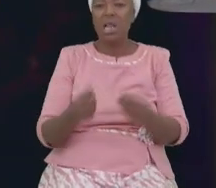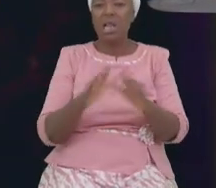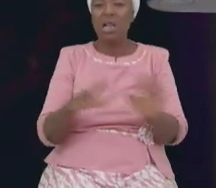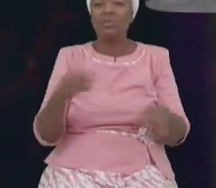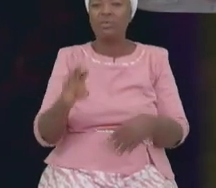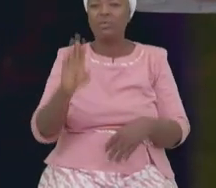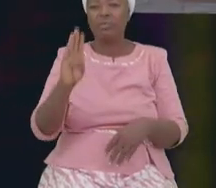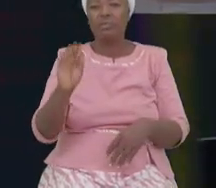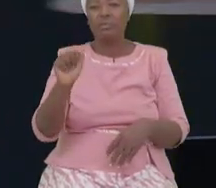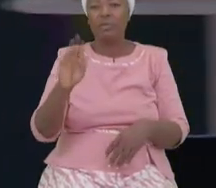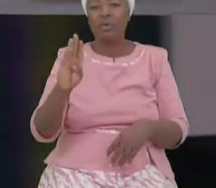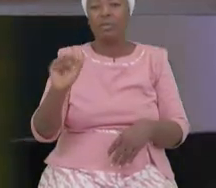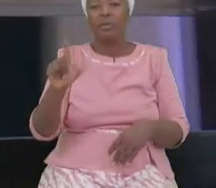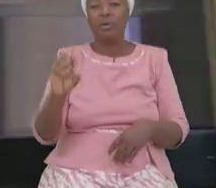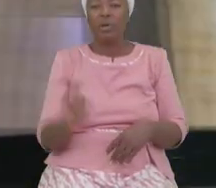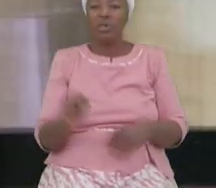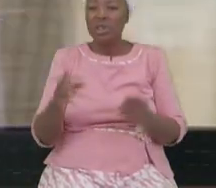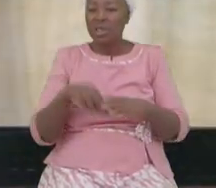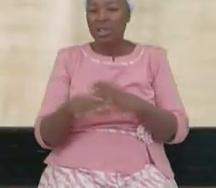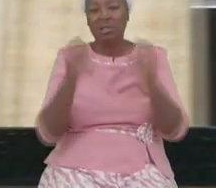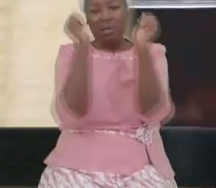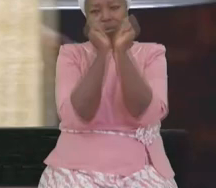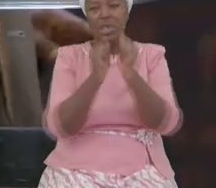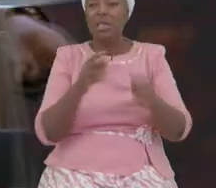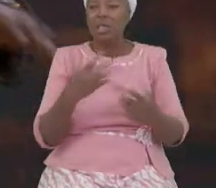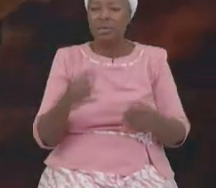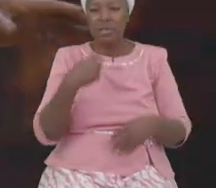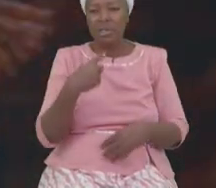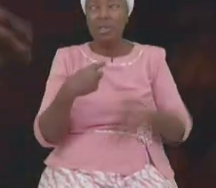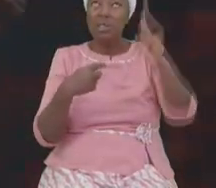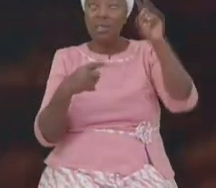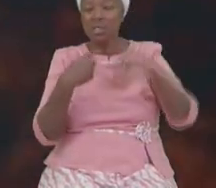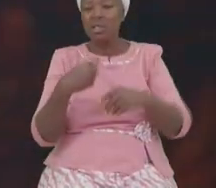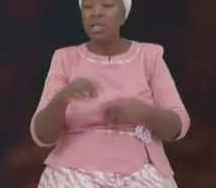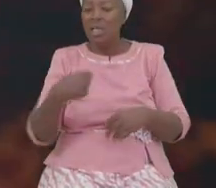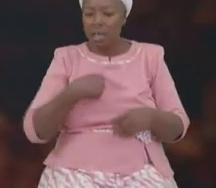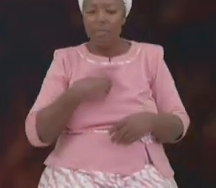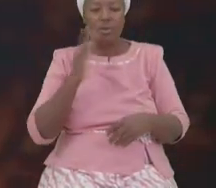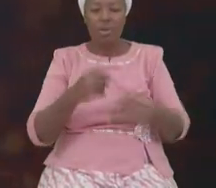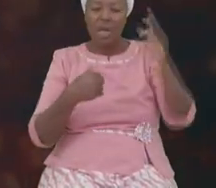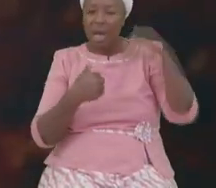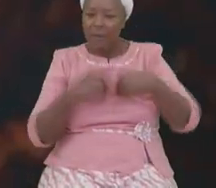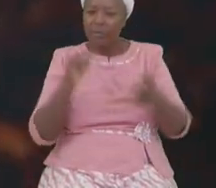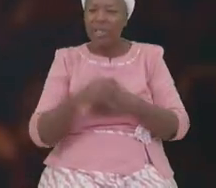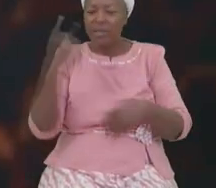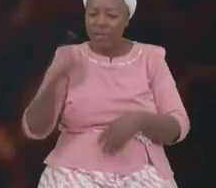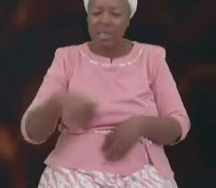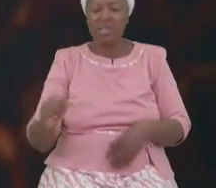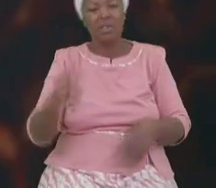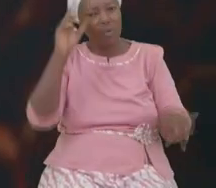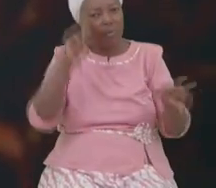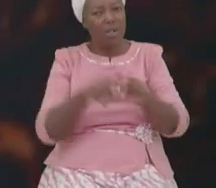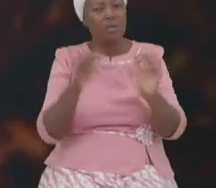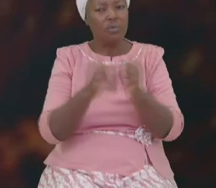in captivity. But now he says, I'm going to have this everlasting covenant with them,